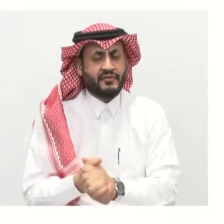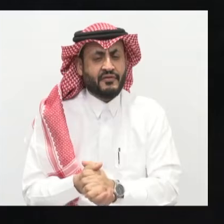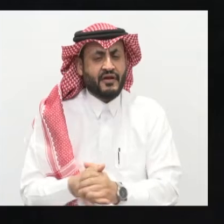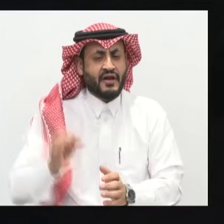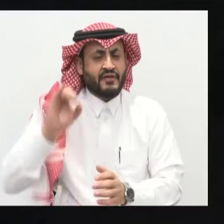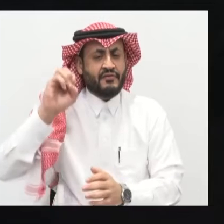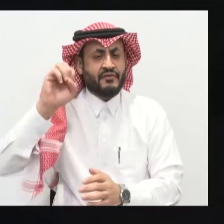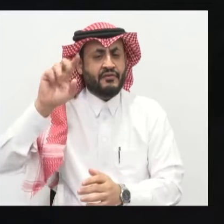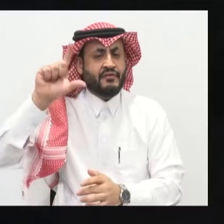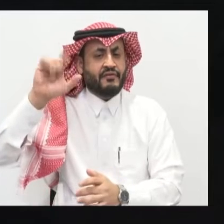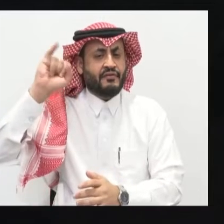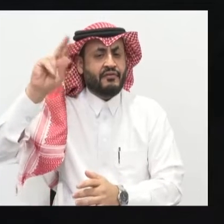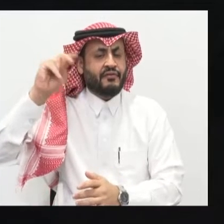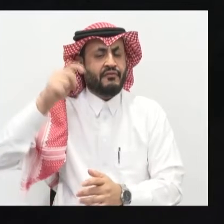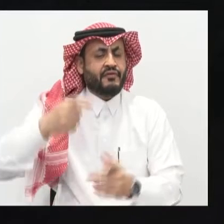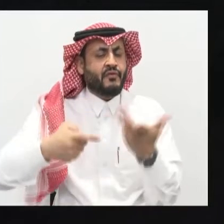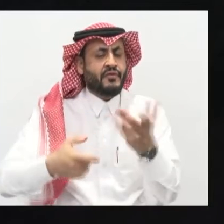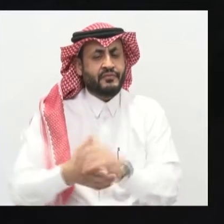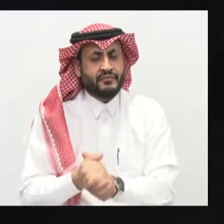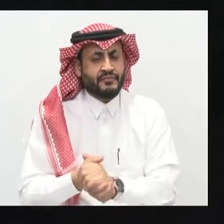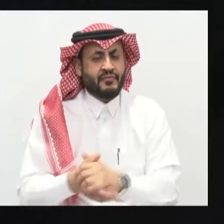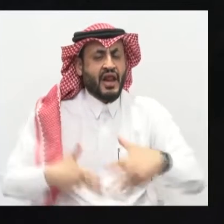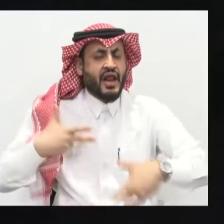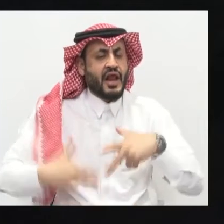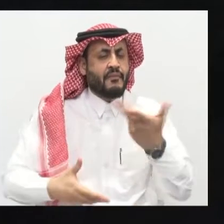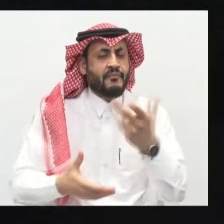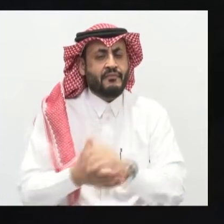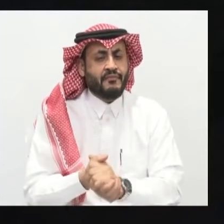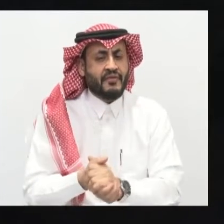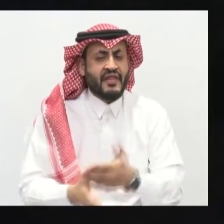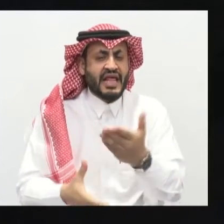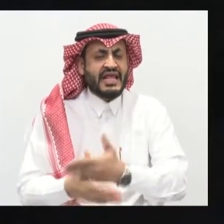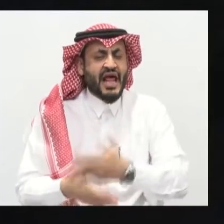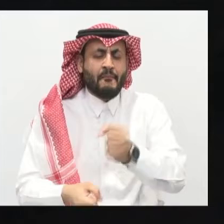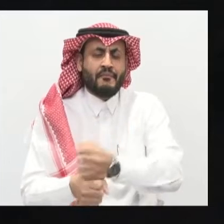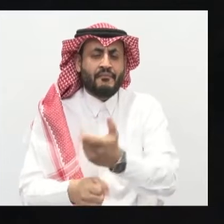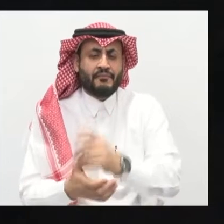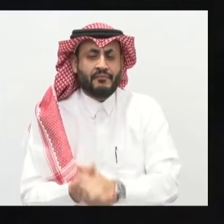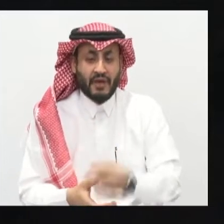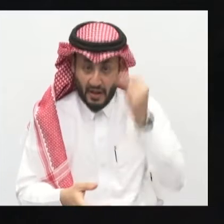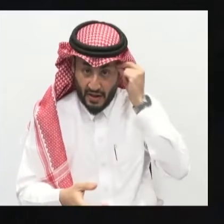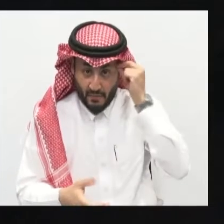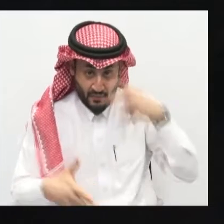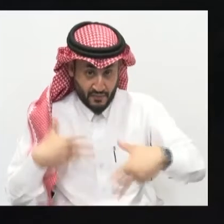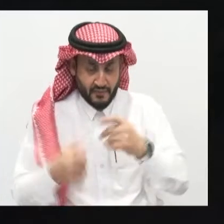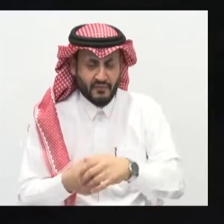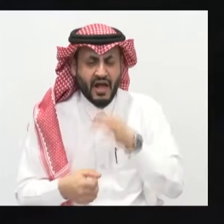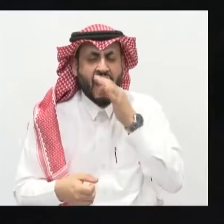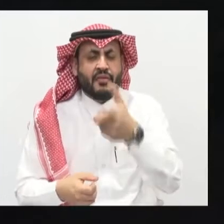happen? Again, what are feelings? Can you remember one feeling? Say